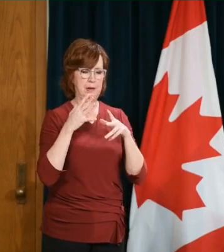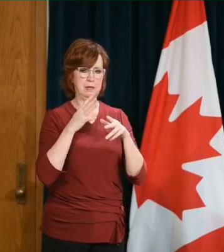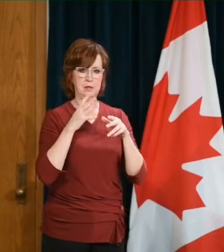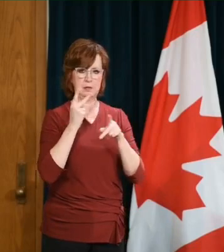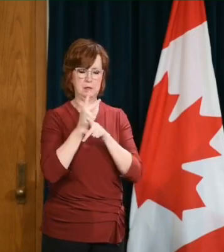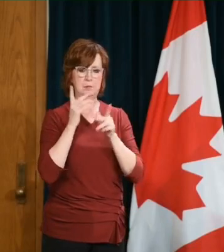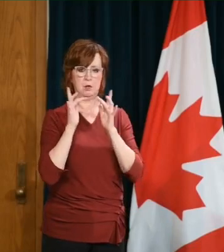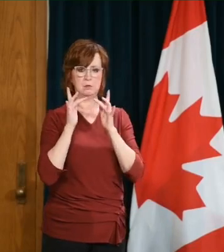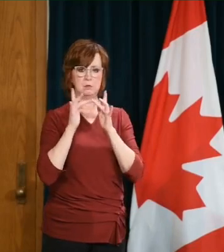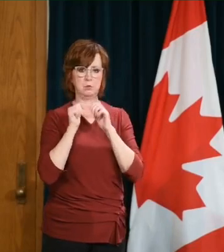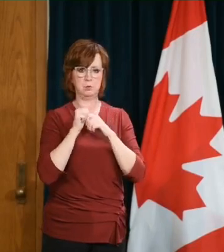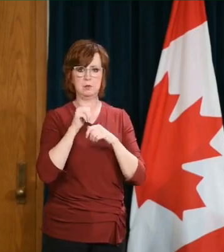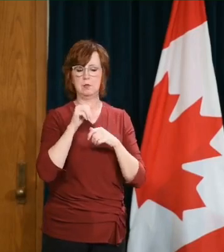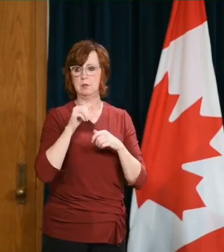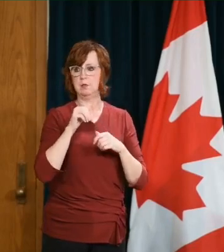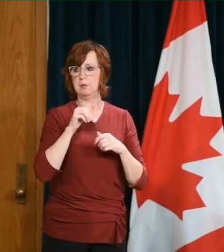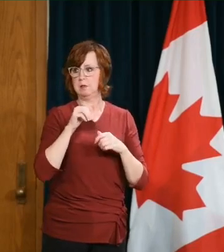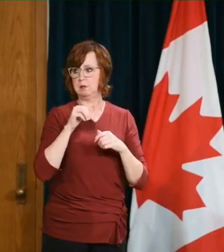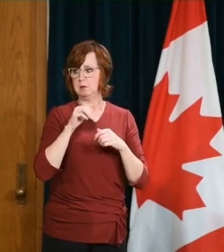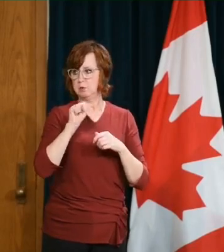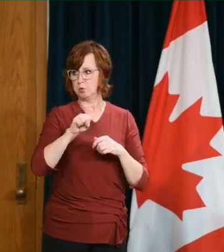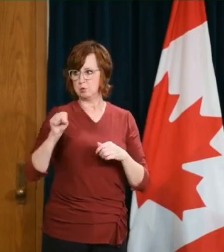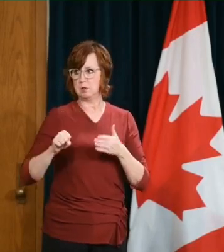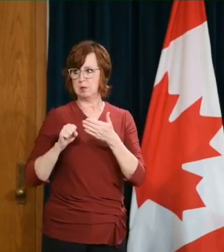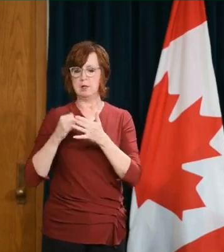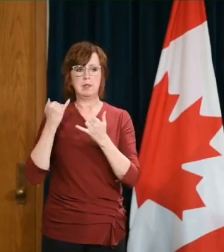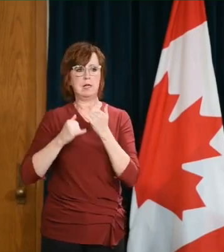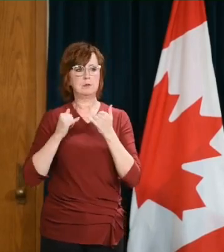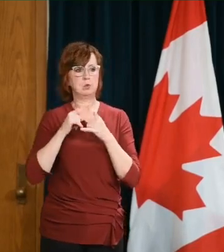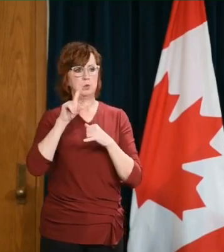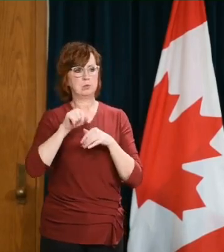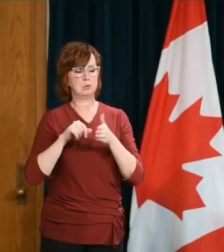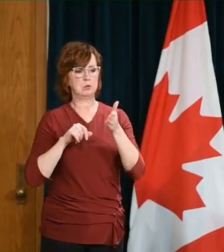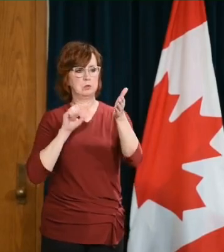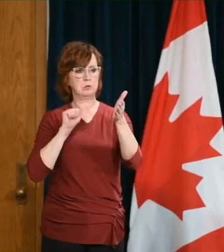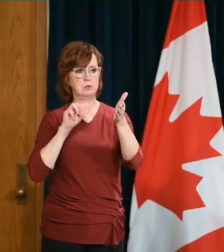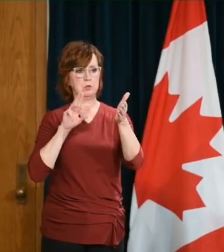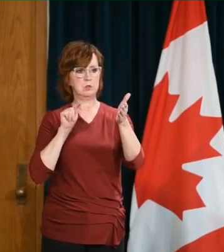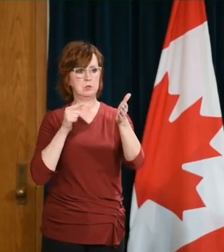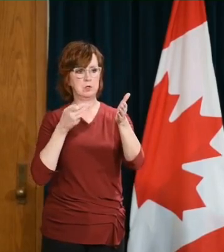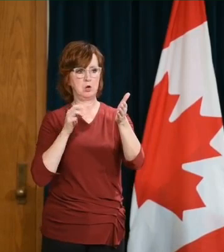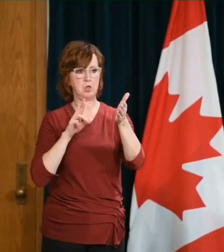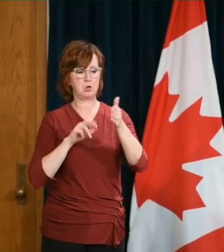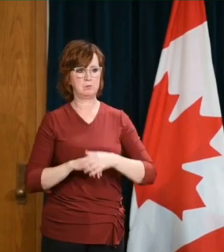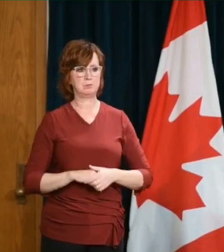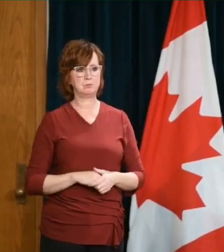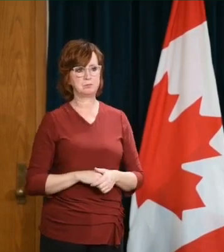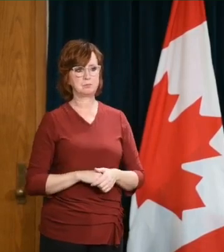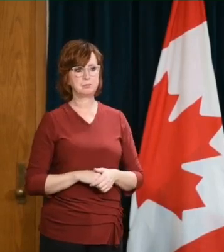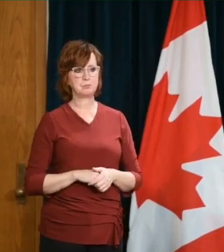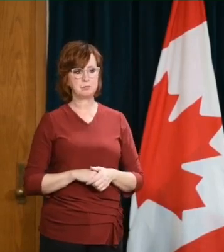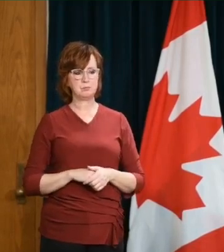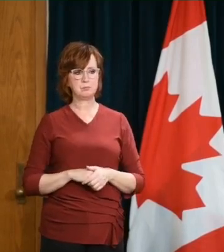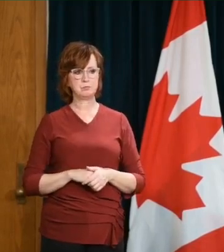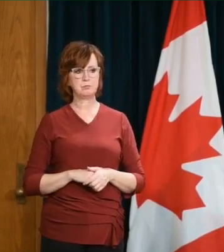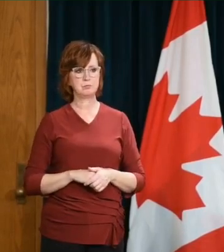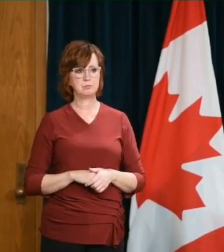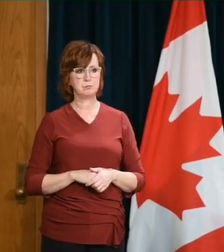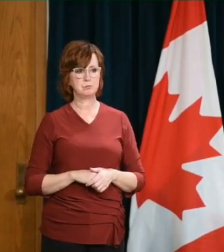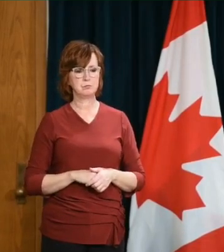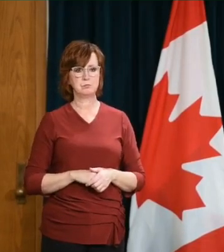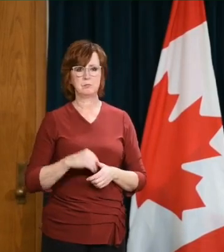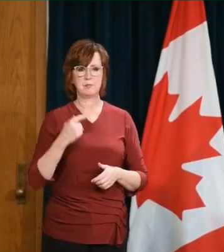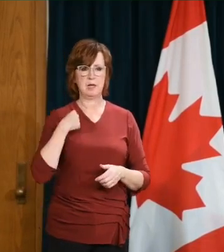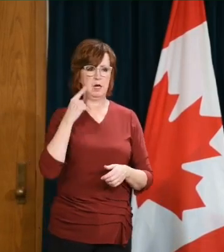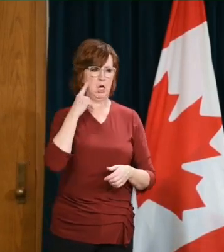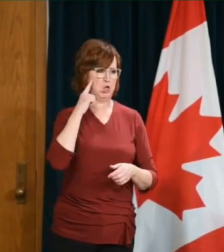province. And we'll take our last question from the floor. Arthur? So this is sort of related to that. We've been hearing from mayors